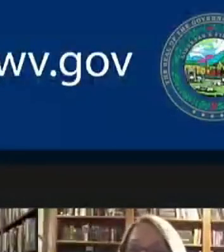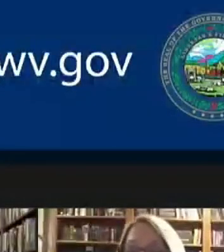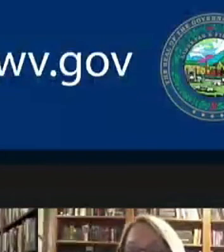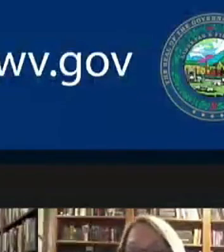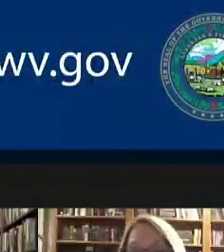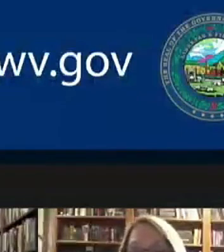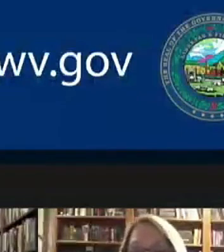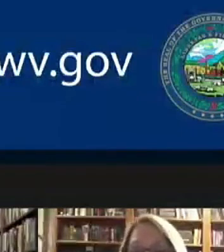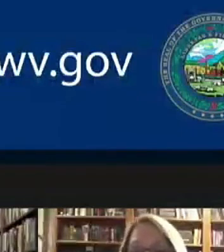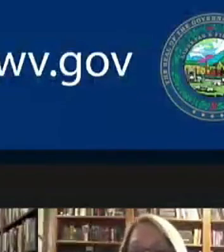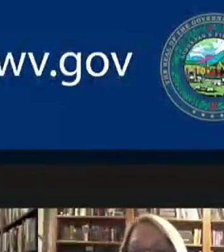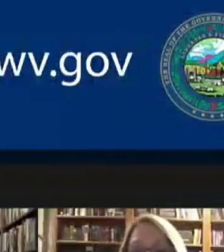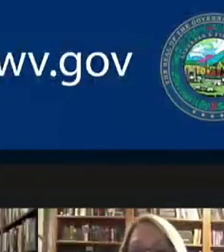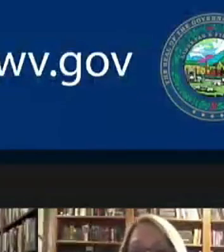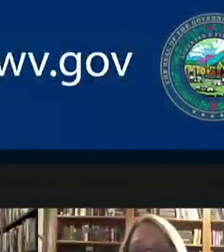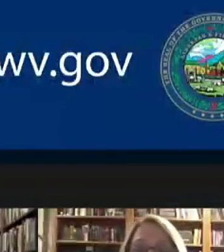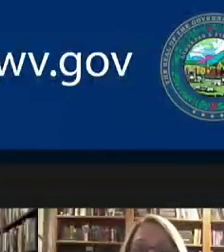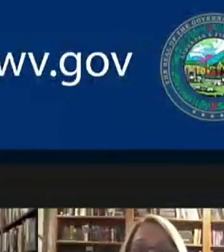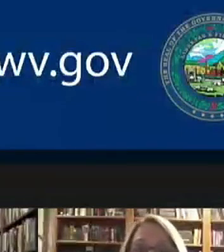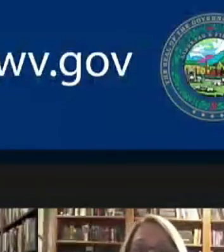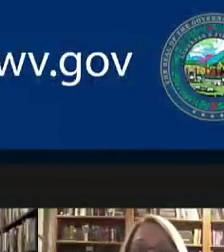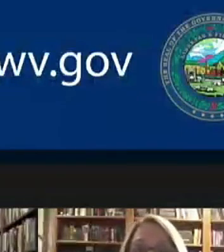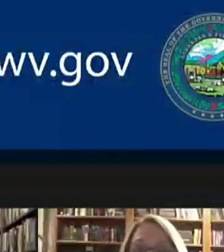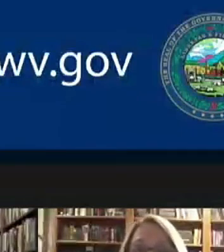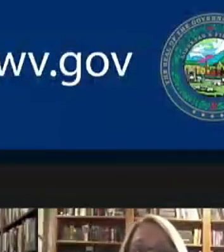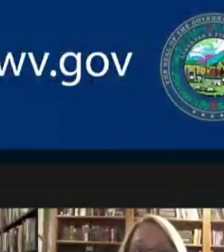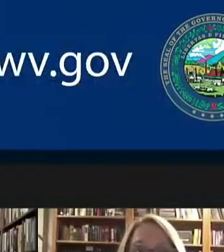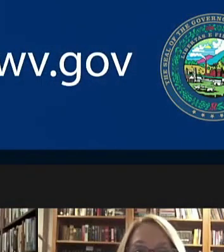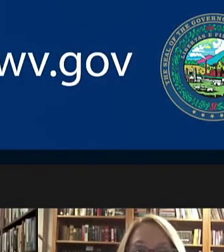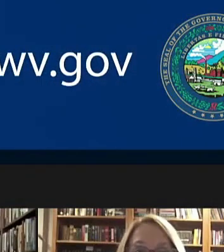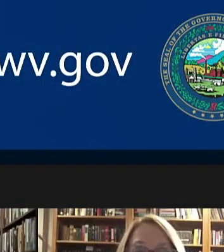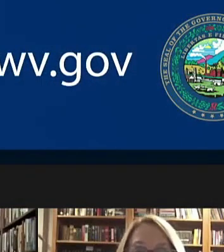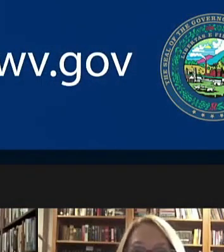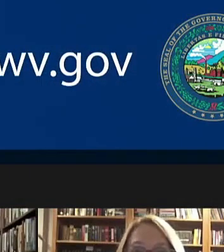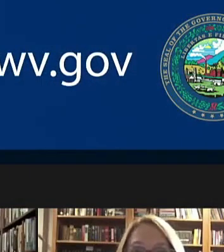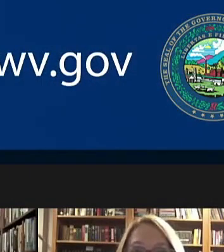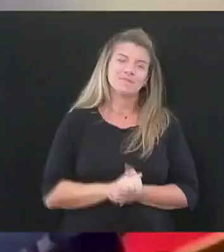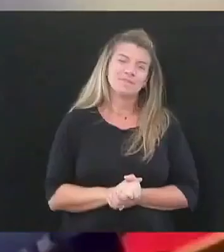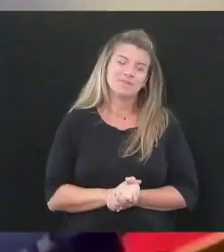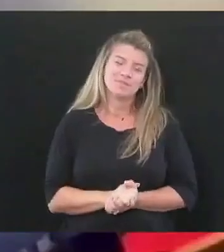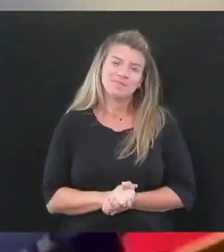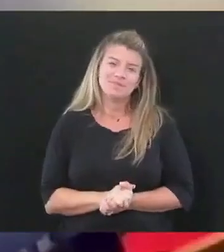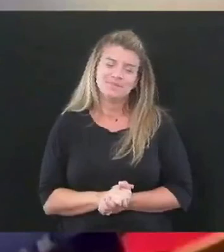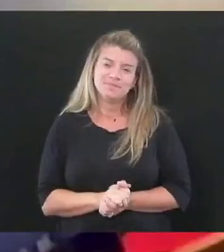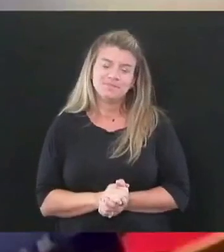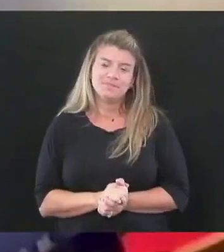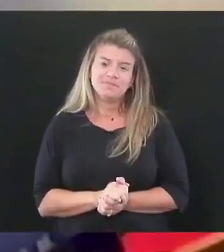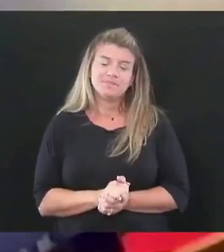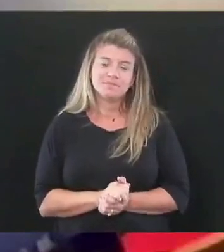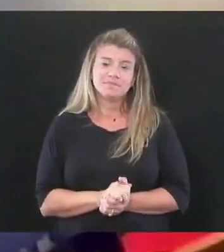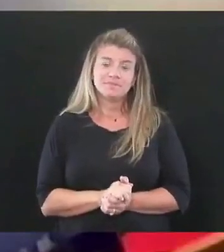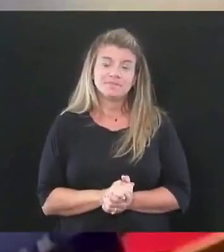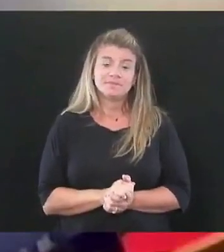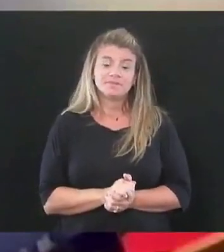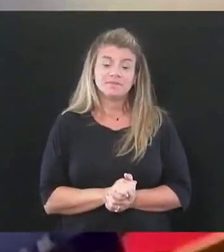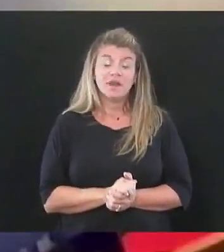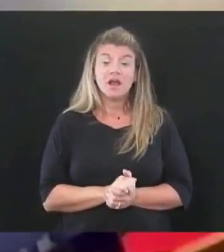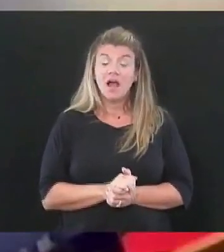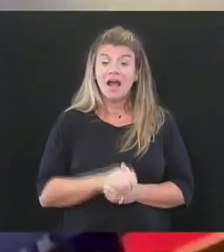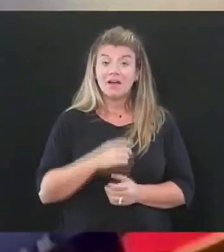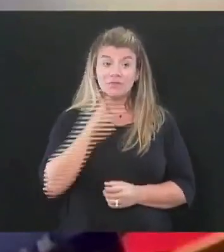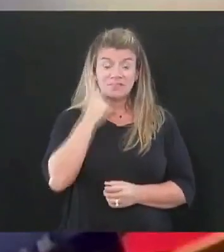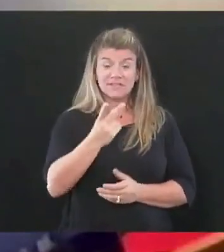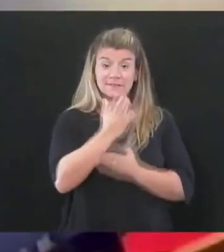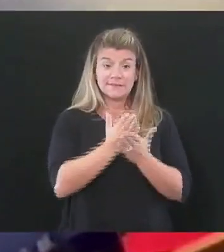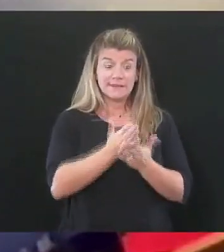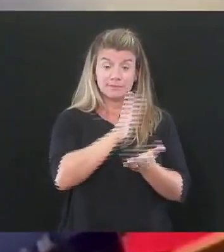last question today is from David Beard with the Dominion Post. Hi. with some schools going hybrid this year and